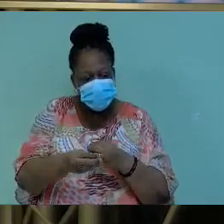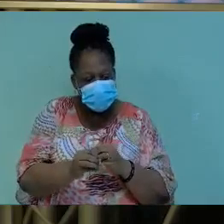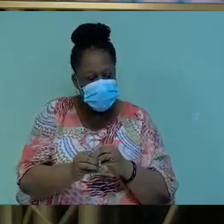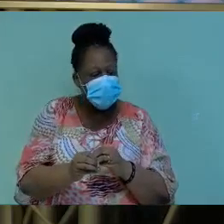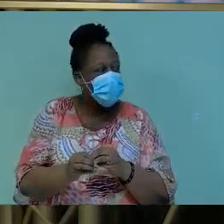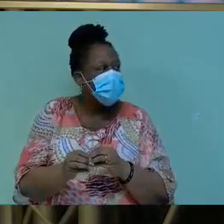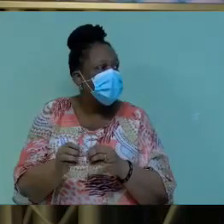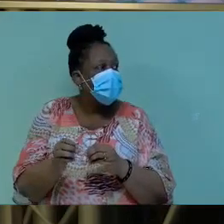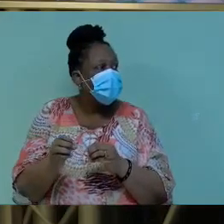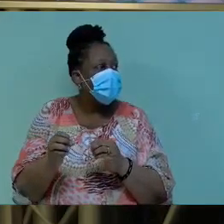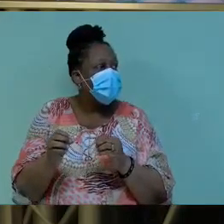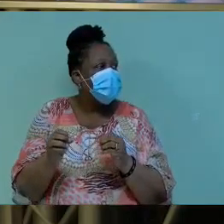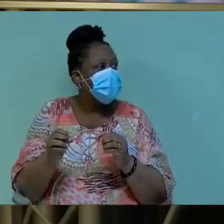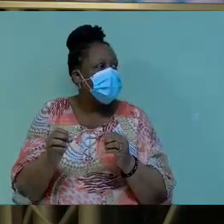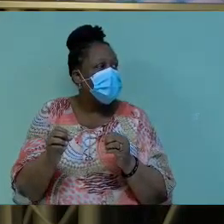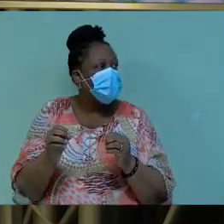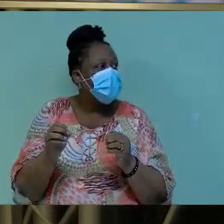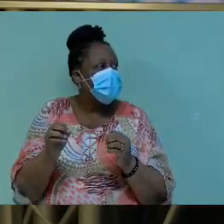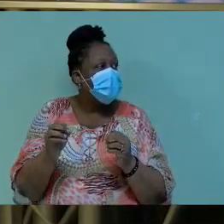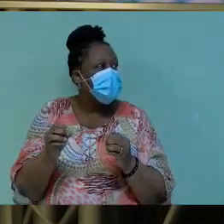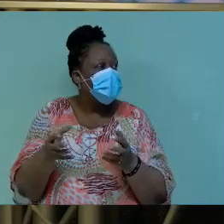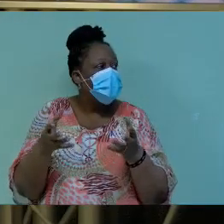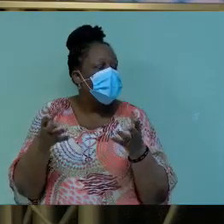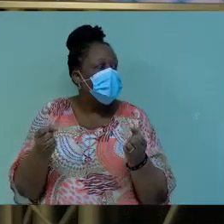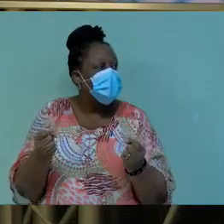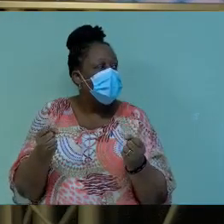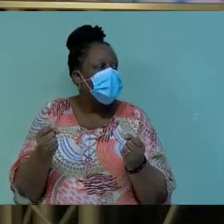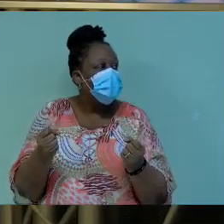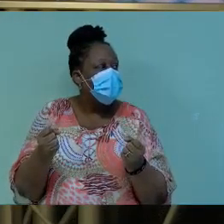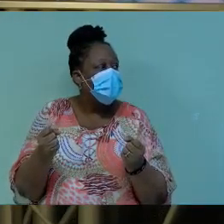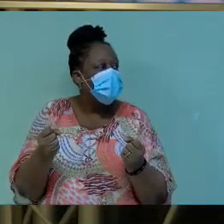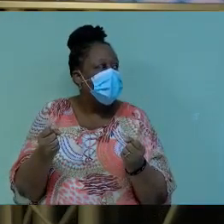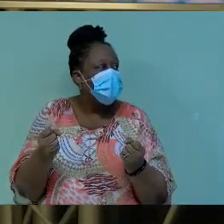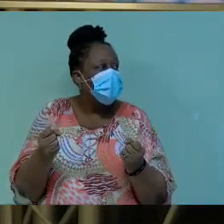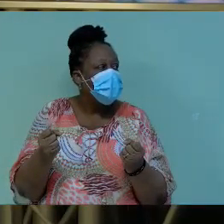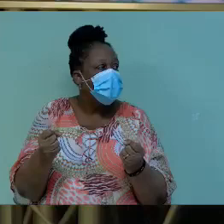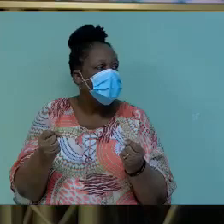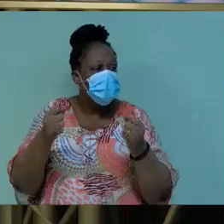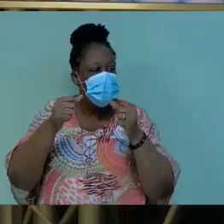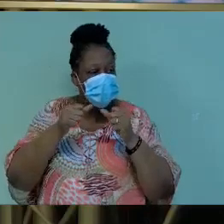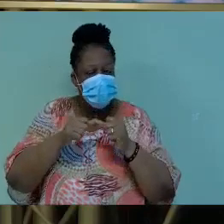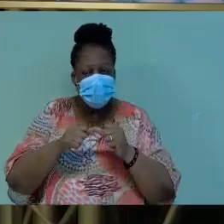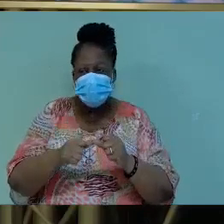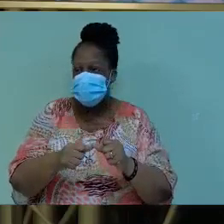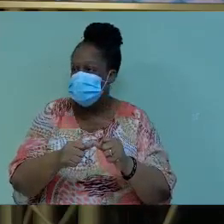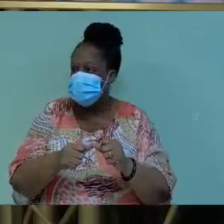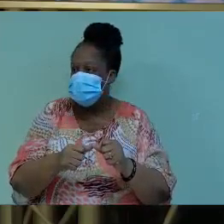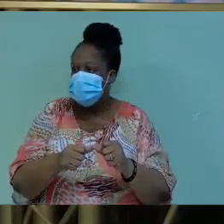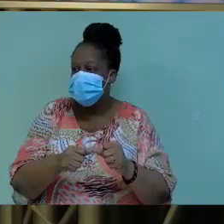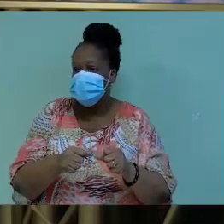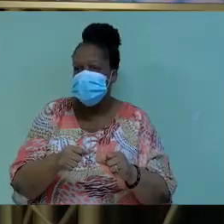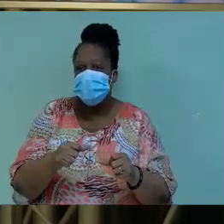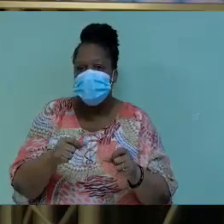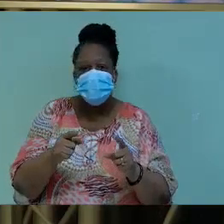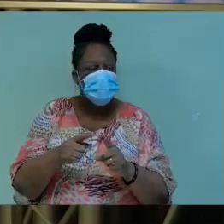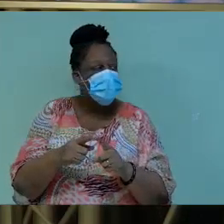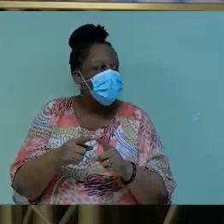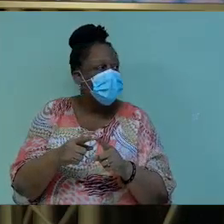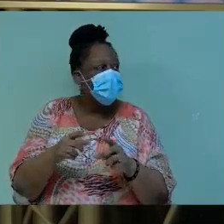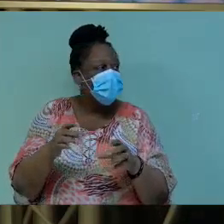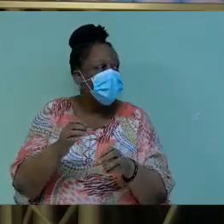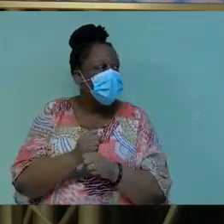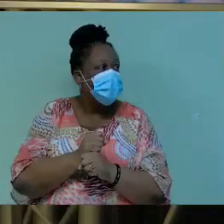still using Gmail, I want to encourage you to contact the Department of Technology and seek to get a government